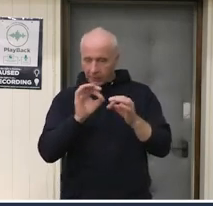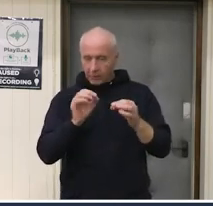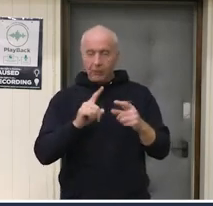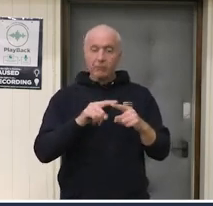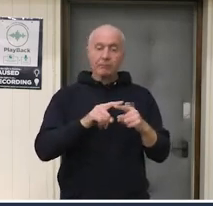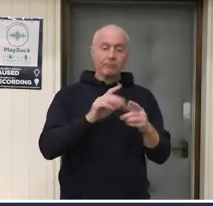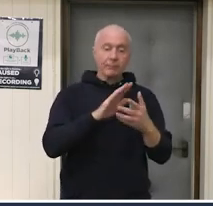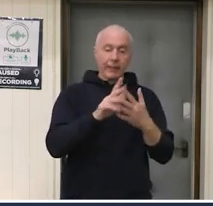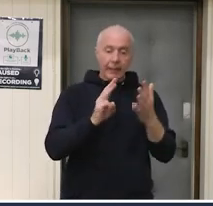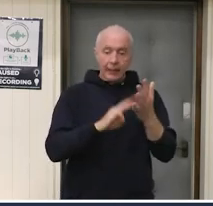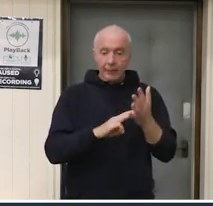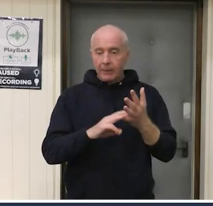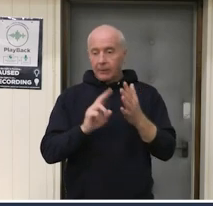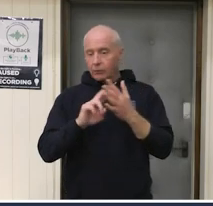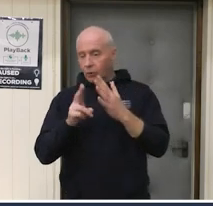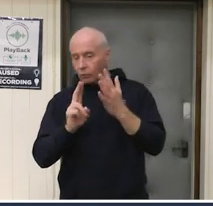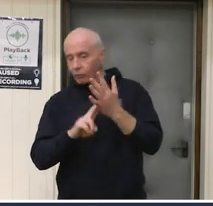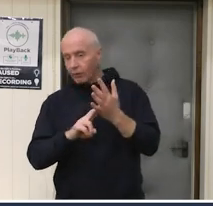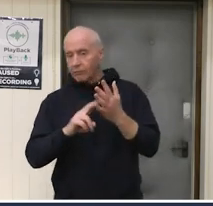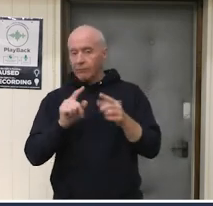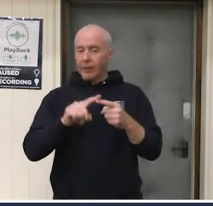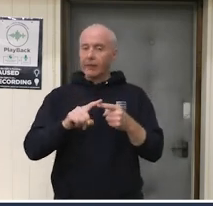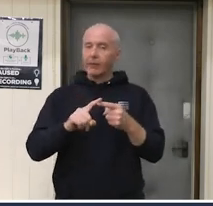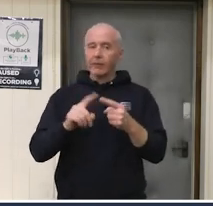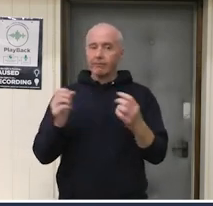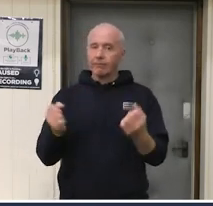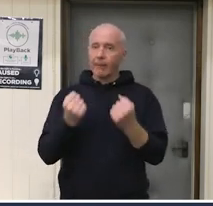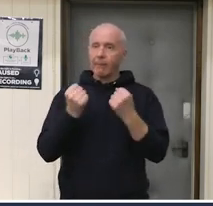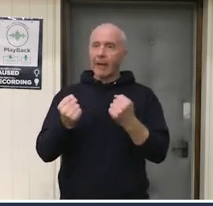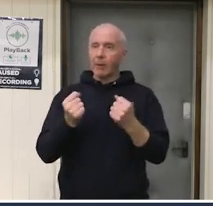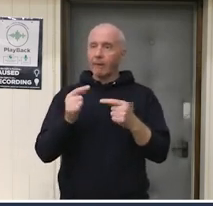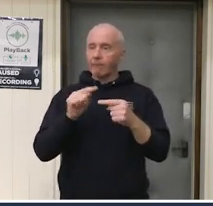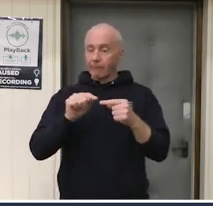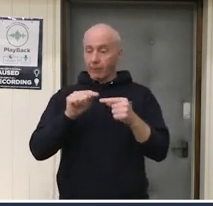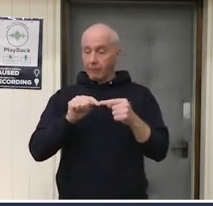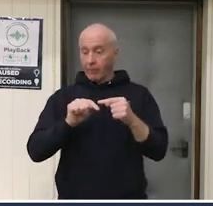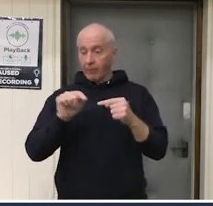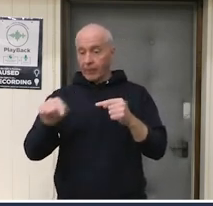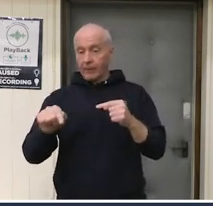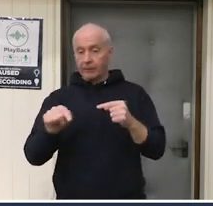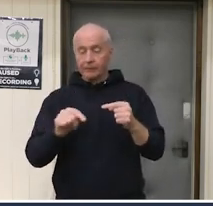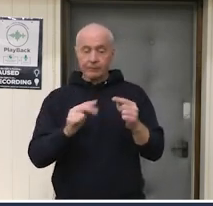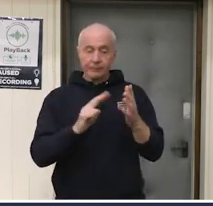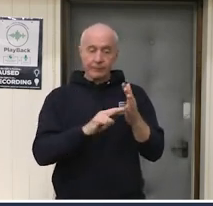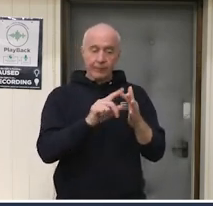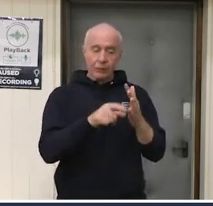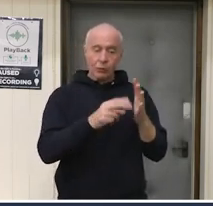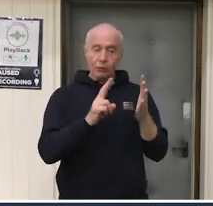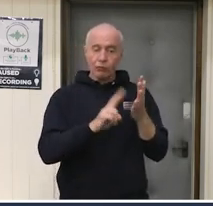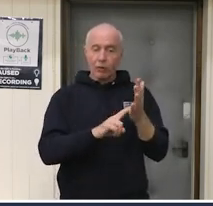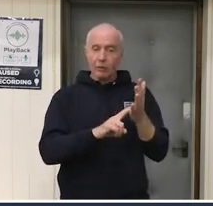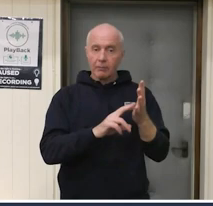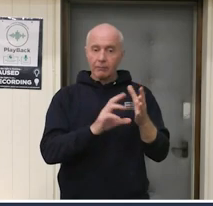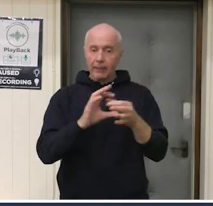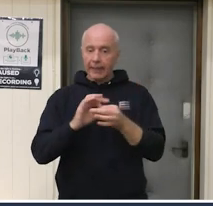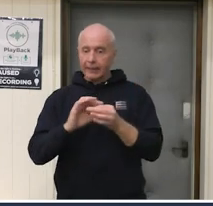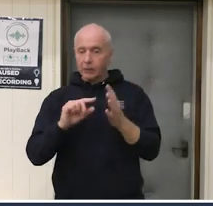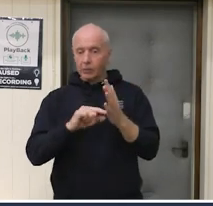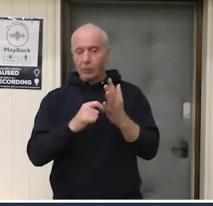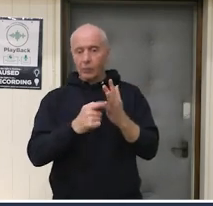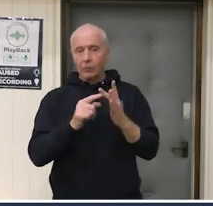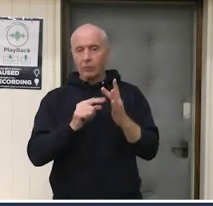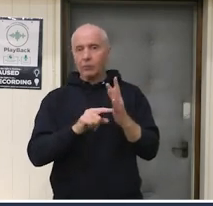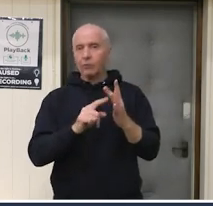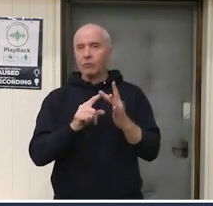kinetic or moving energy of the reaction. And it's the neutron we'll come back to with regards to tritium. So where